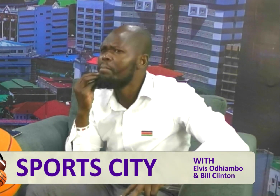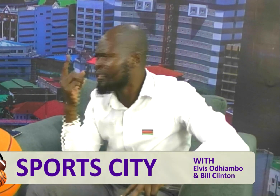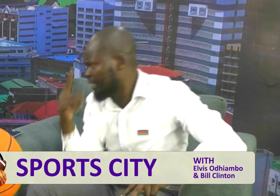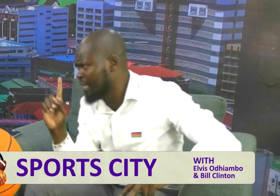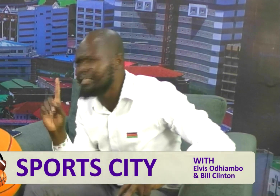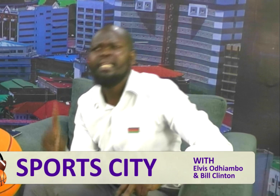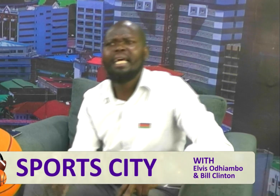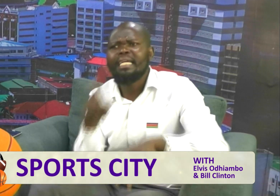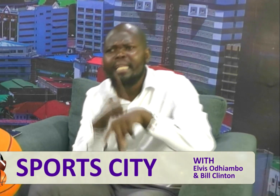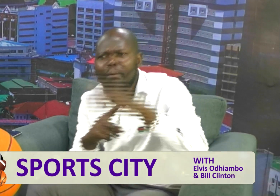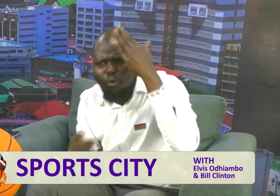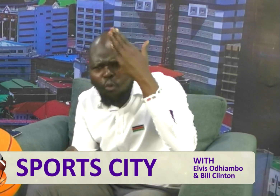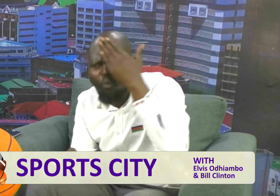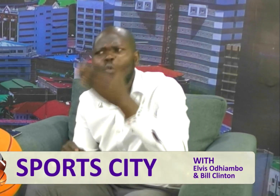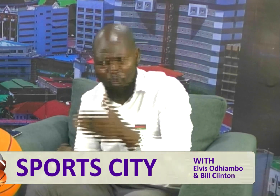Mozart bet,